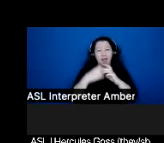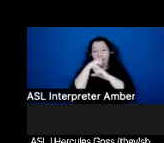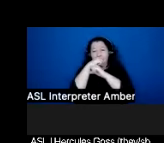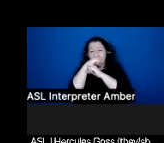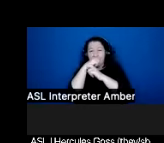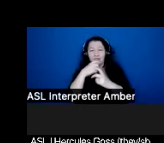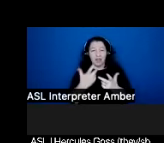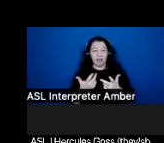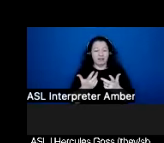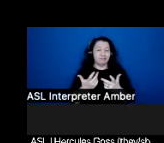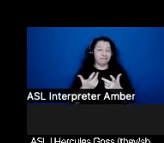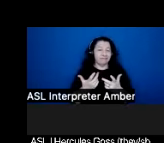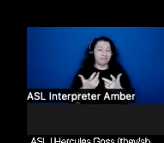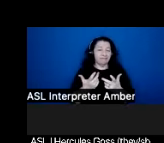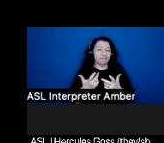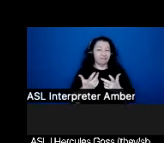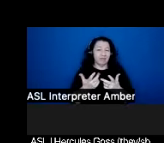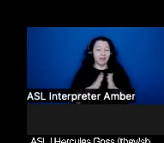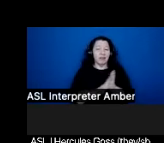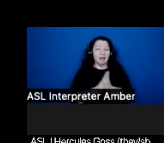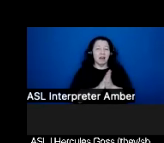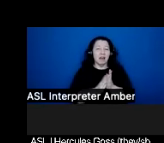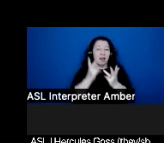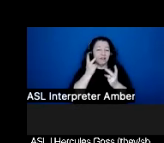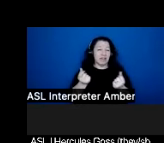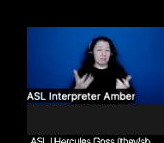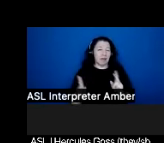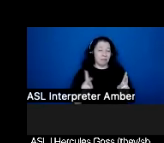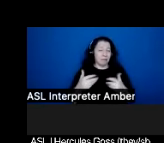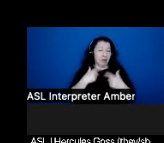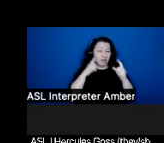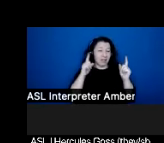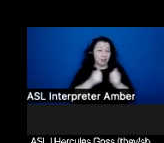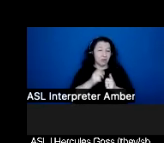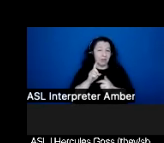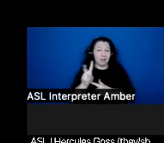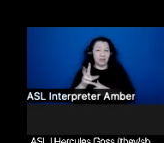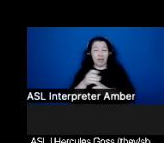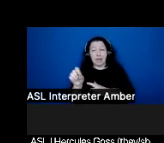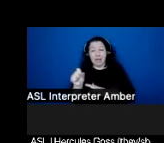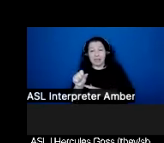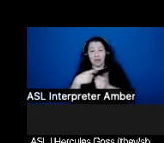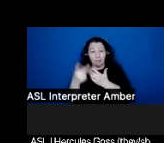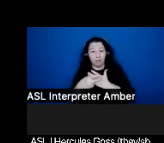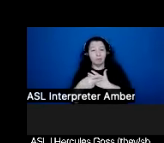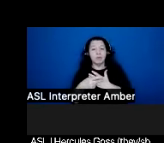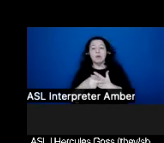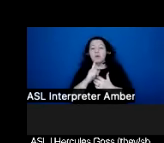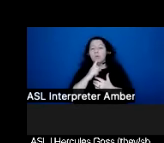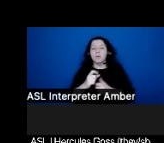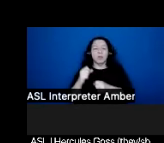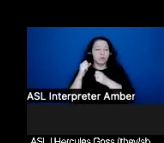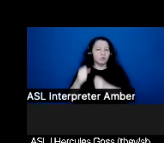And so, what I've seen a lot of folks have success with, like in our DB and SA programs, is having really robust